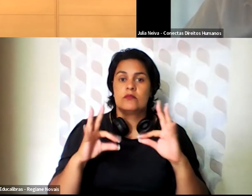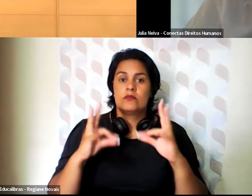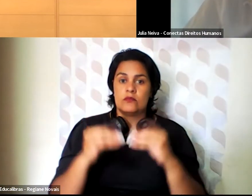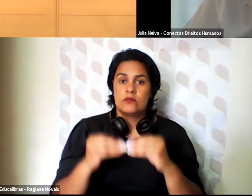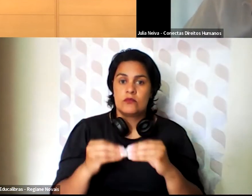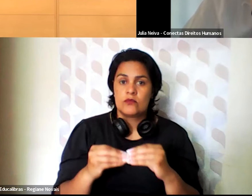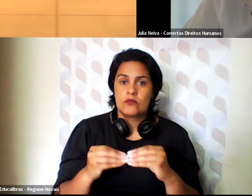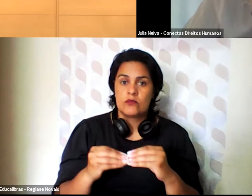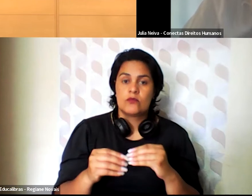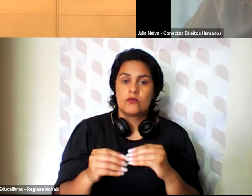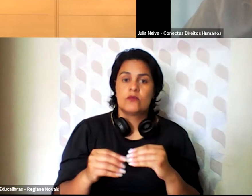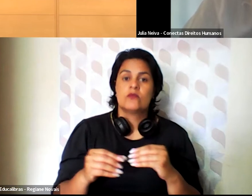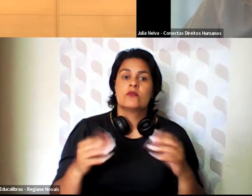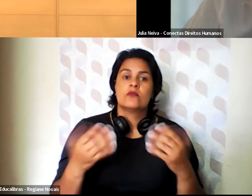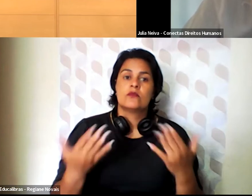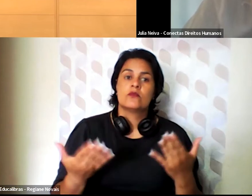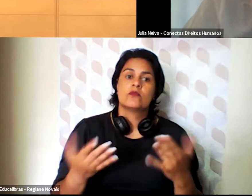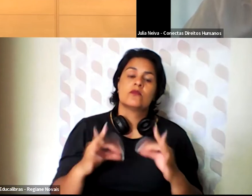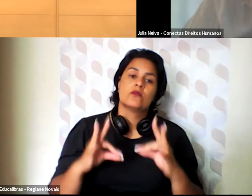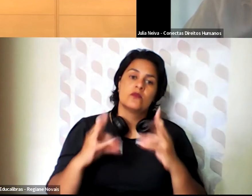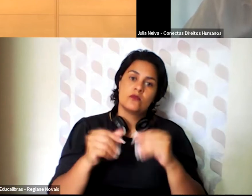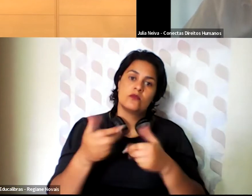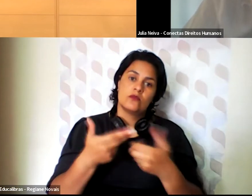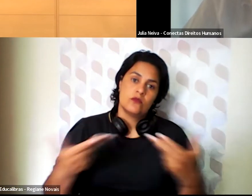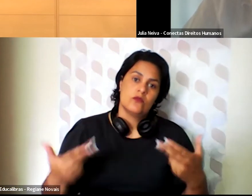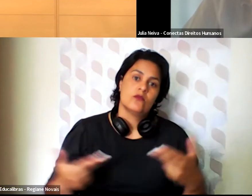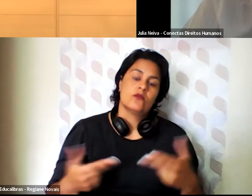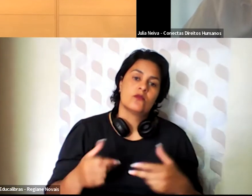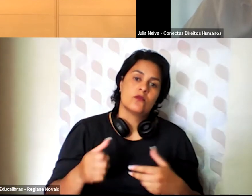members, they trade with all the countries in the world.